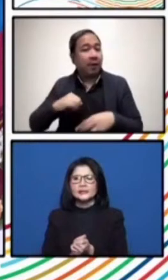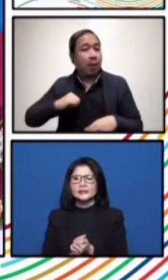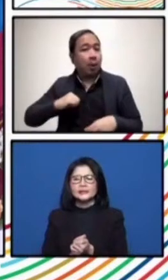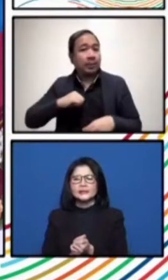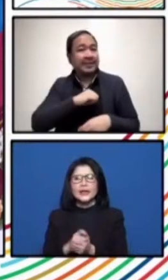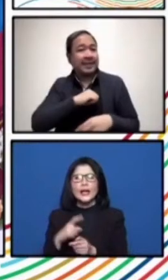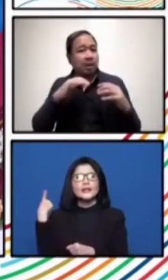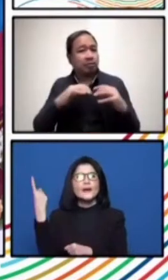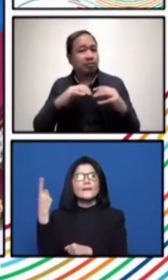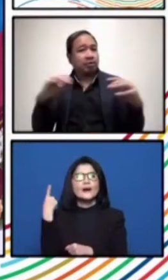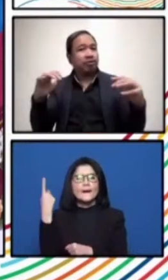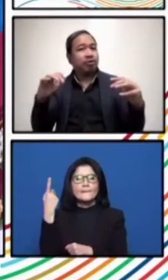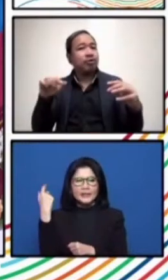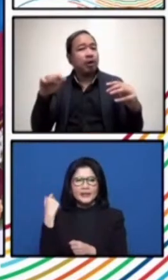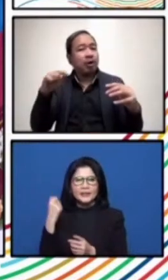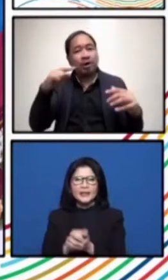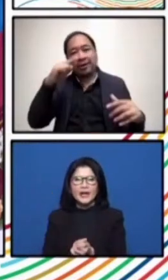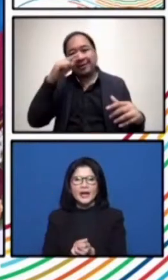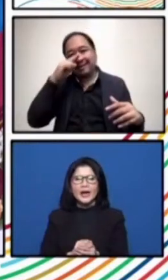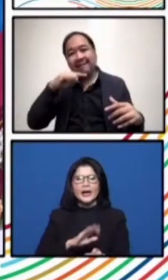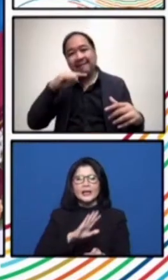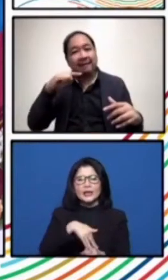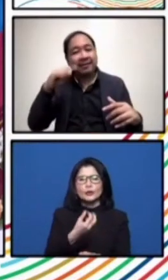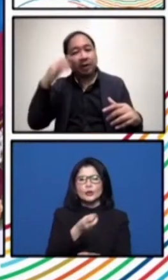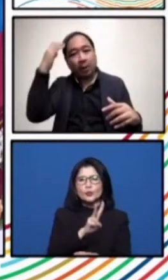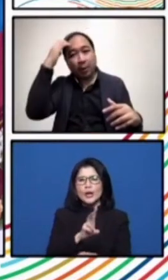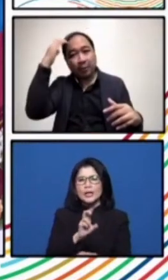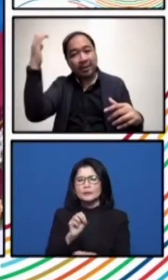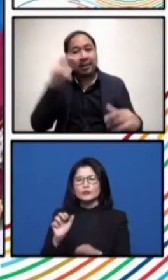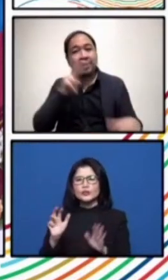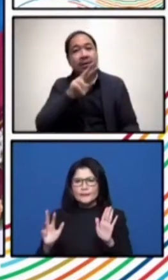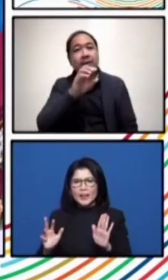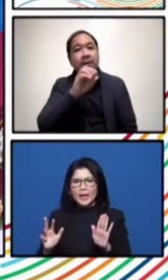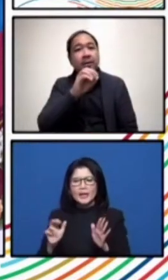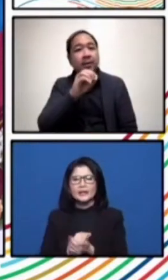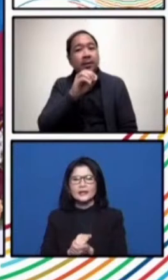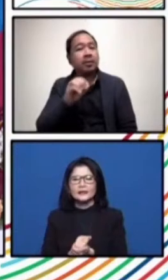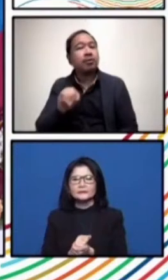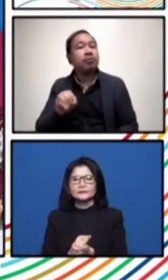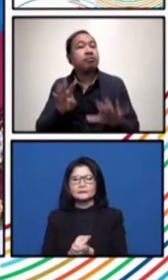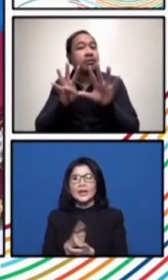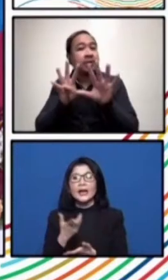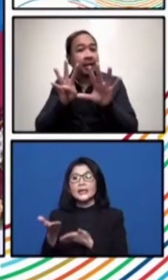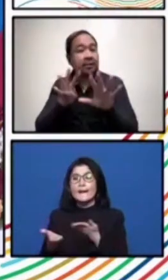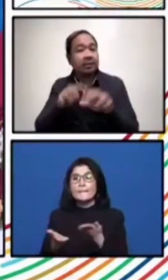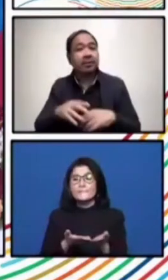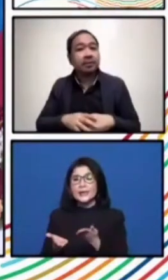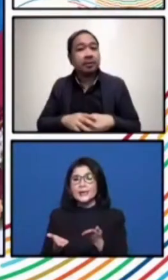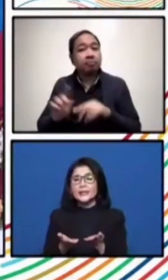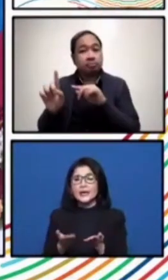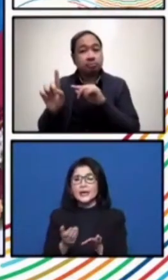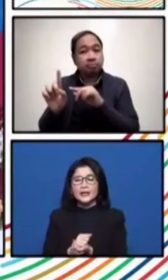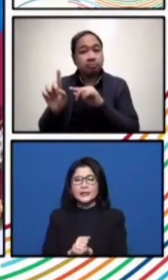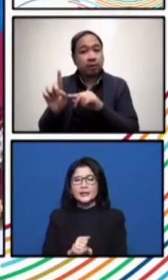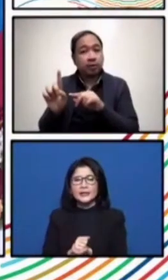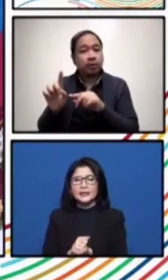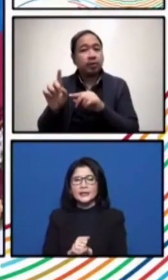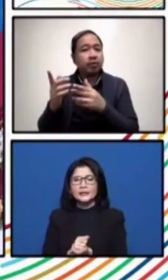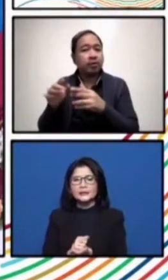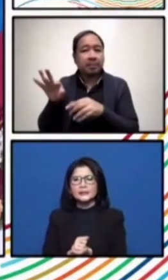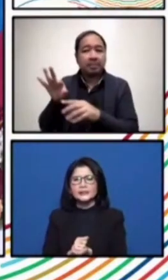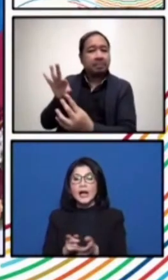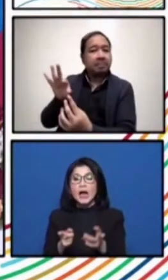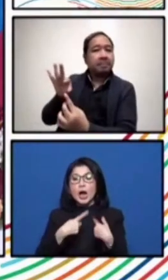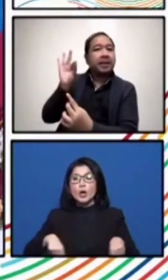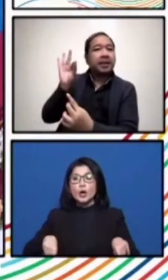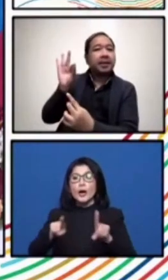Parliament since 2009 he also served as an elected member of committee